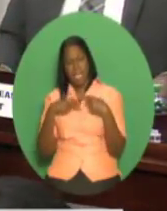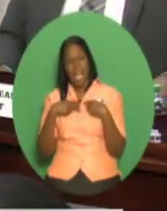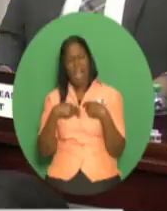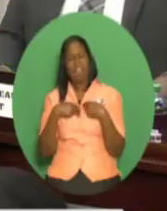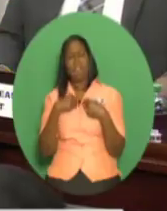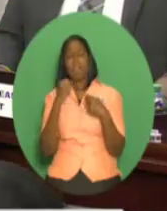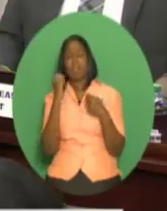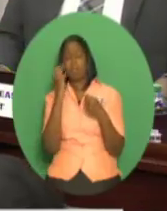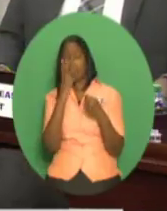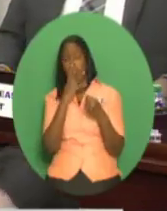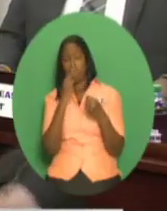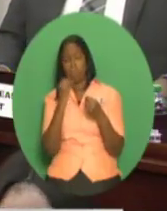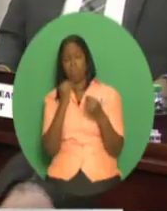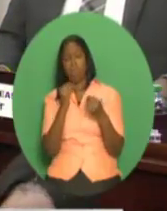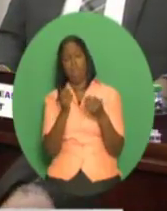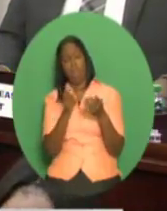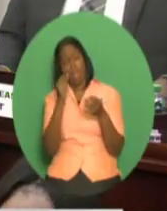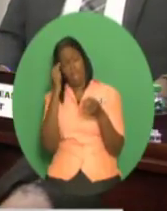literacy and numeracy,